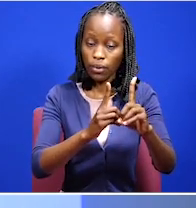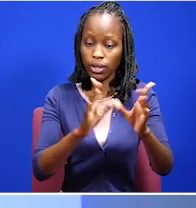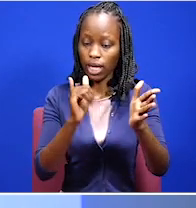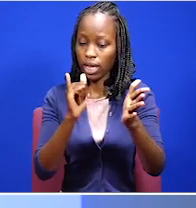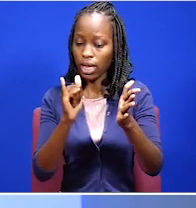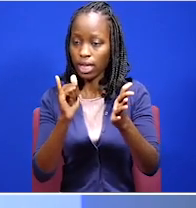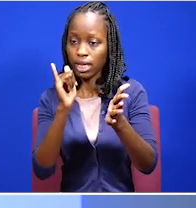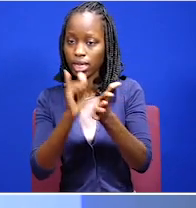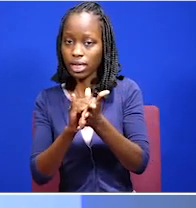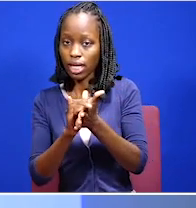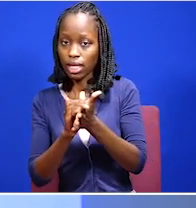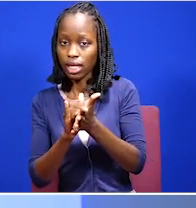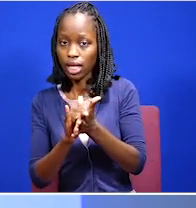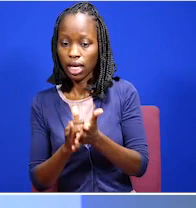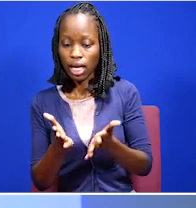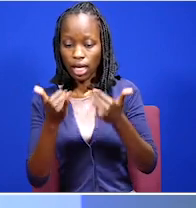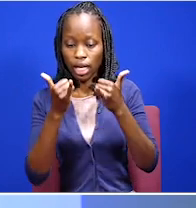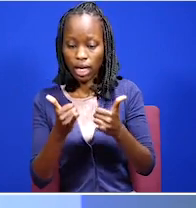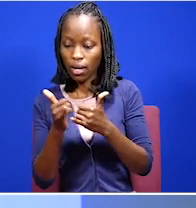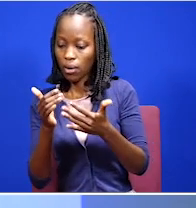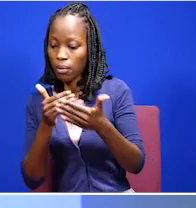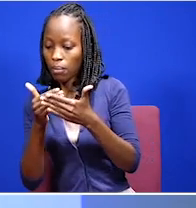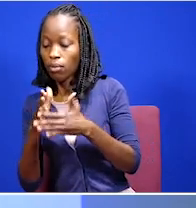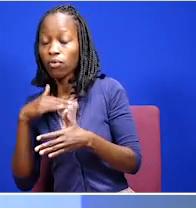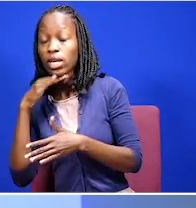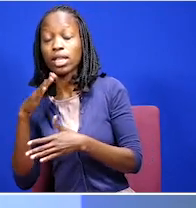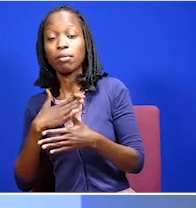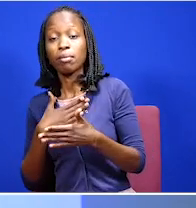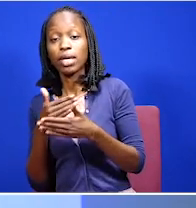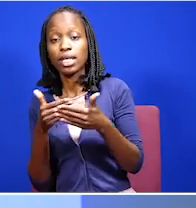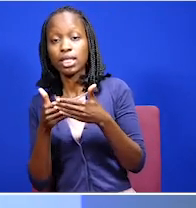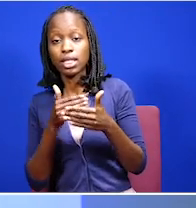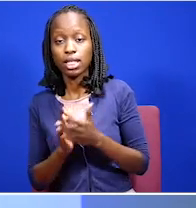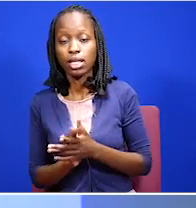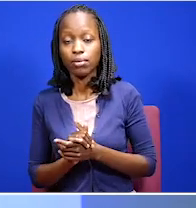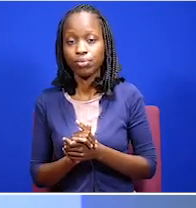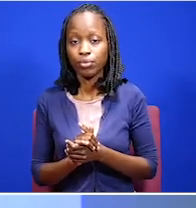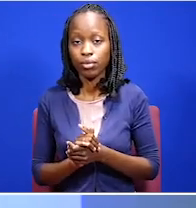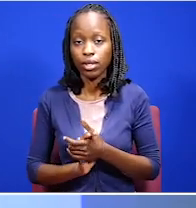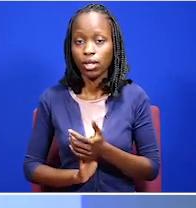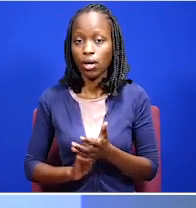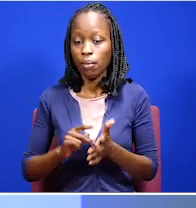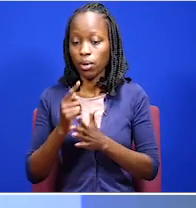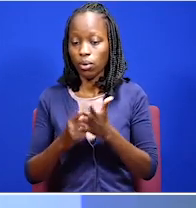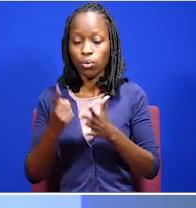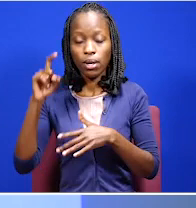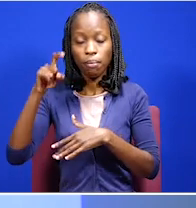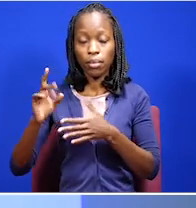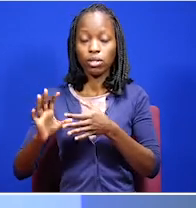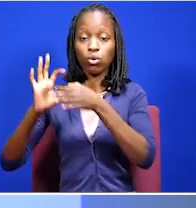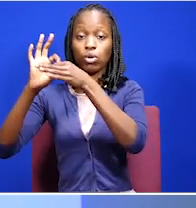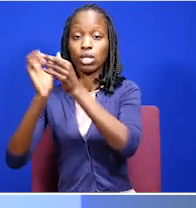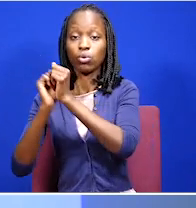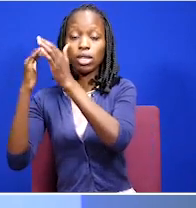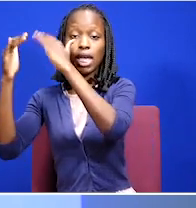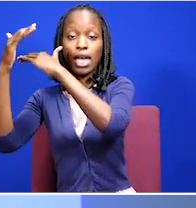my disciples that everything else now has gone off. The point now that we have is we